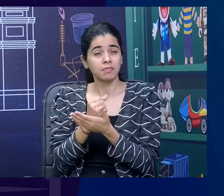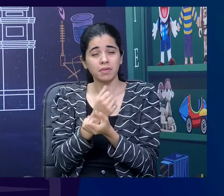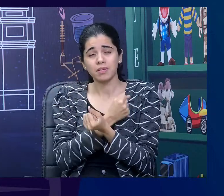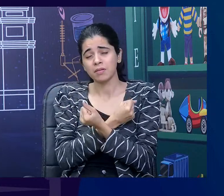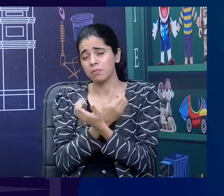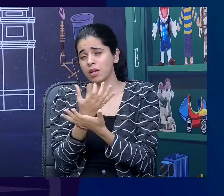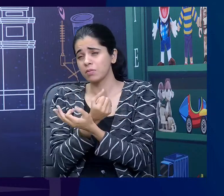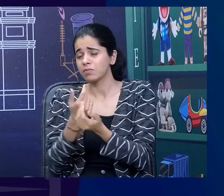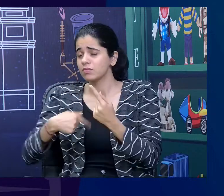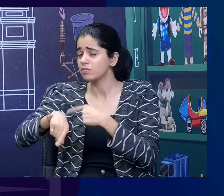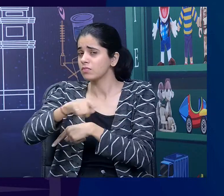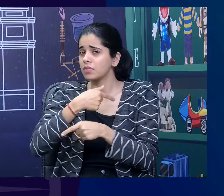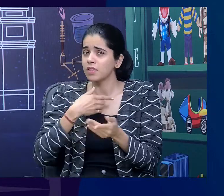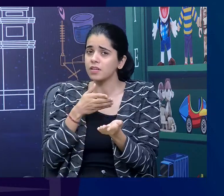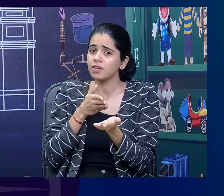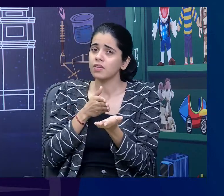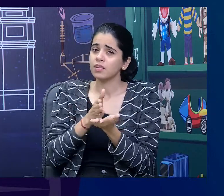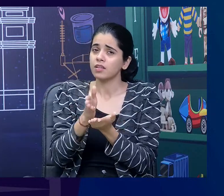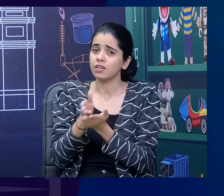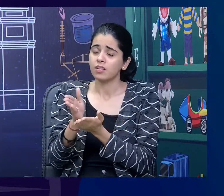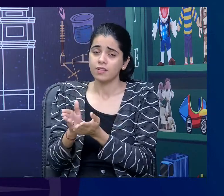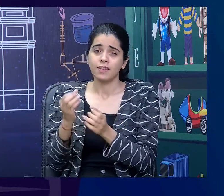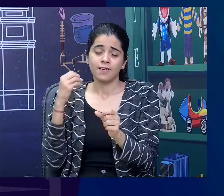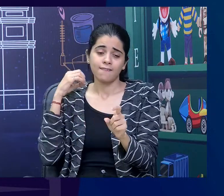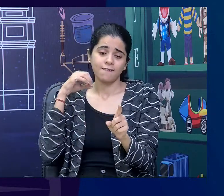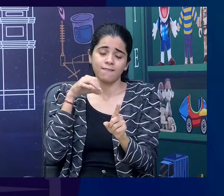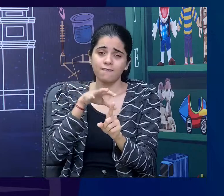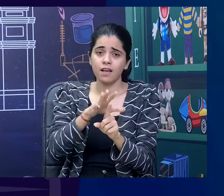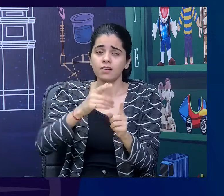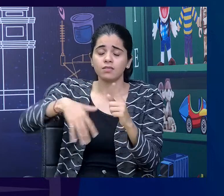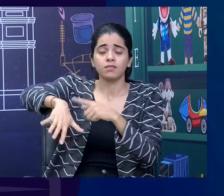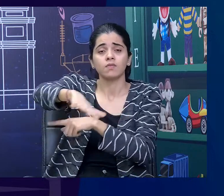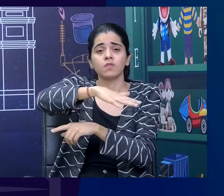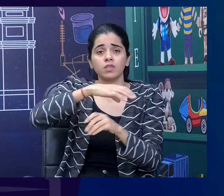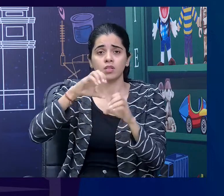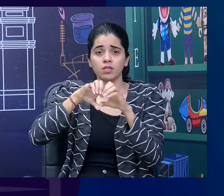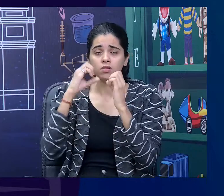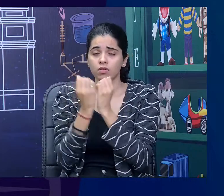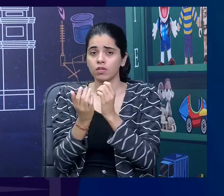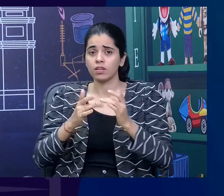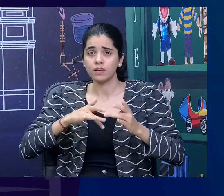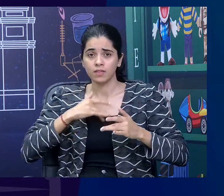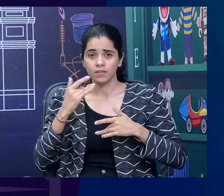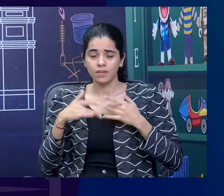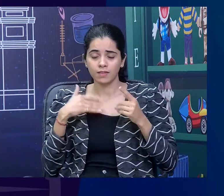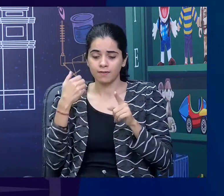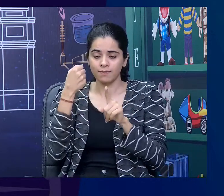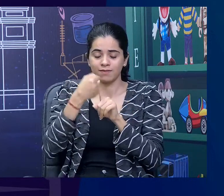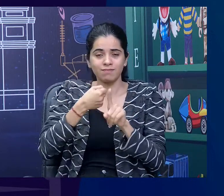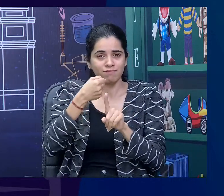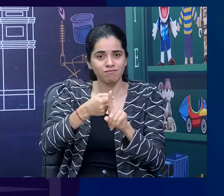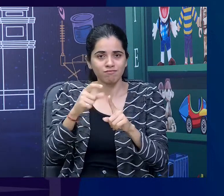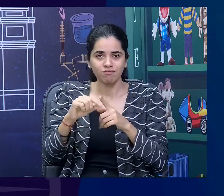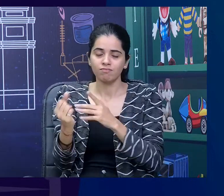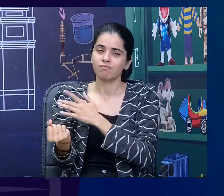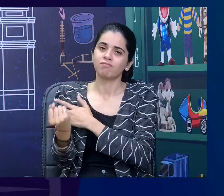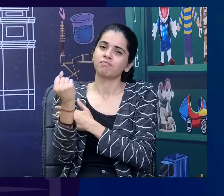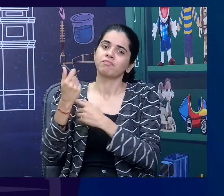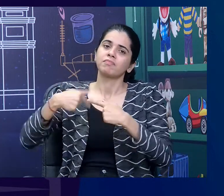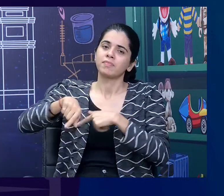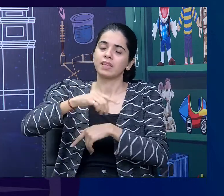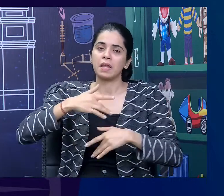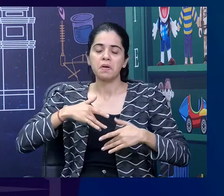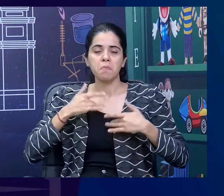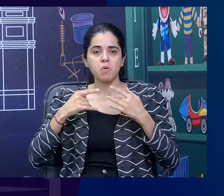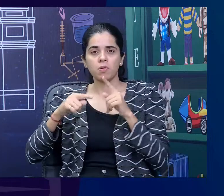teachers felt the same way. They felt that they were much more effective in classrooms, and they really felt empowered and, felt